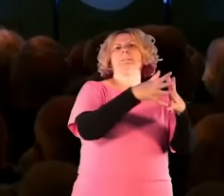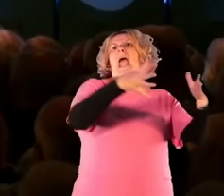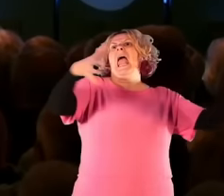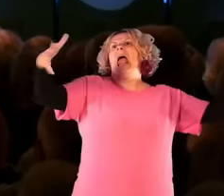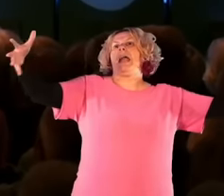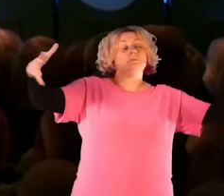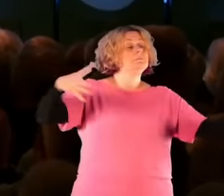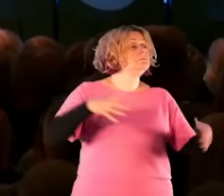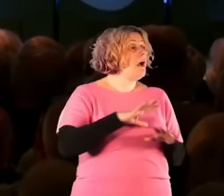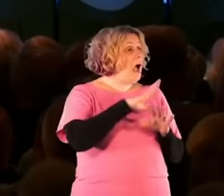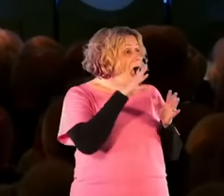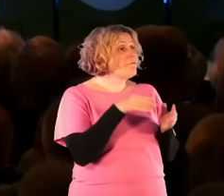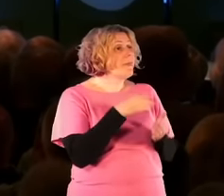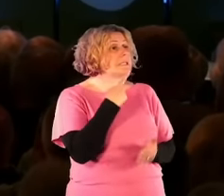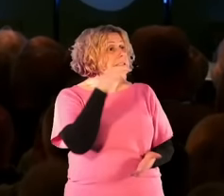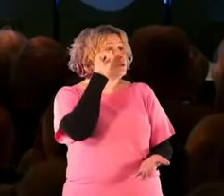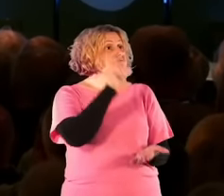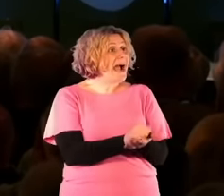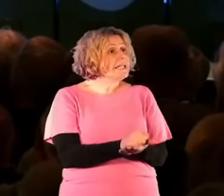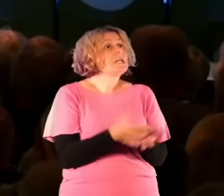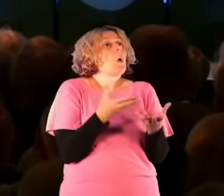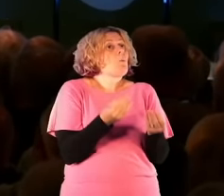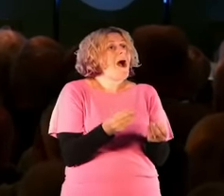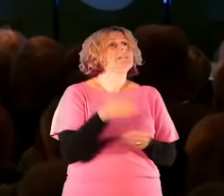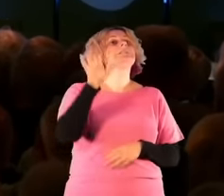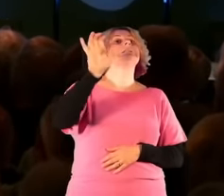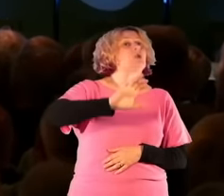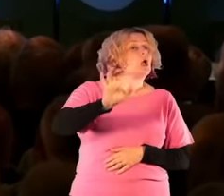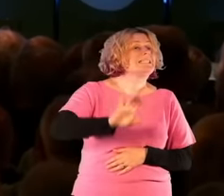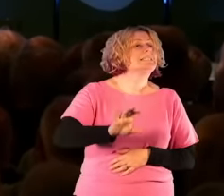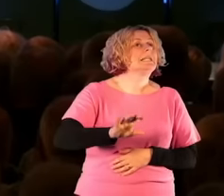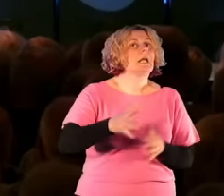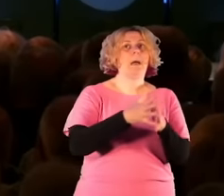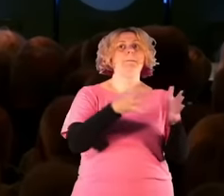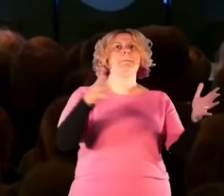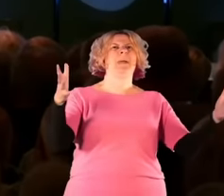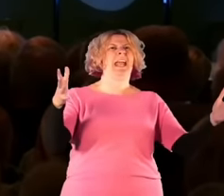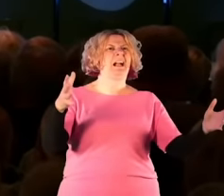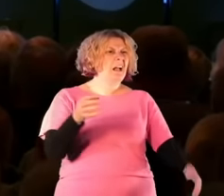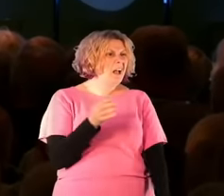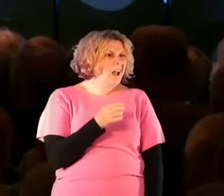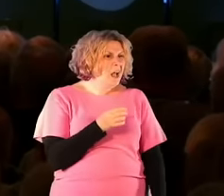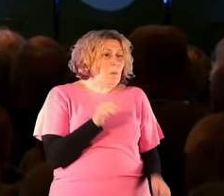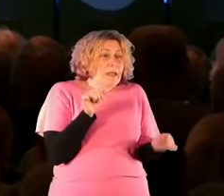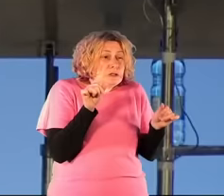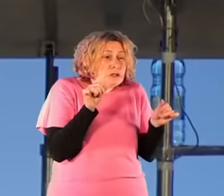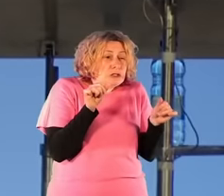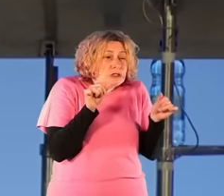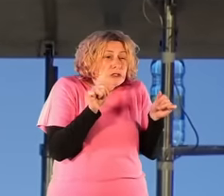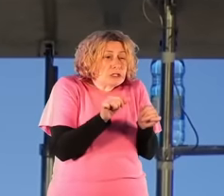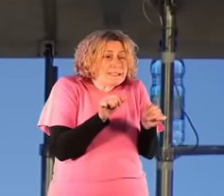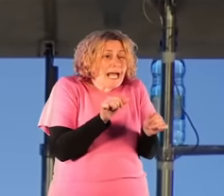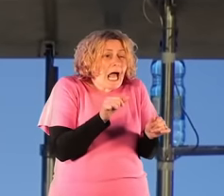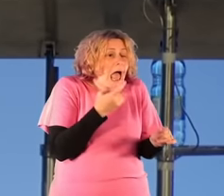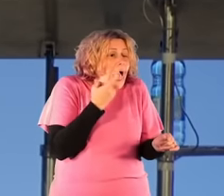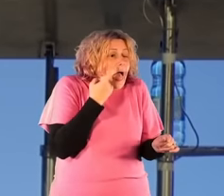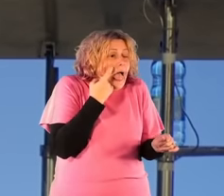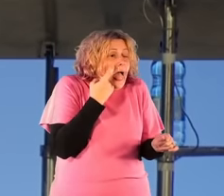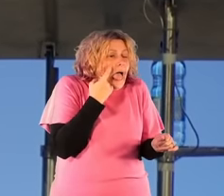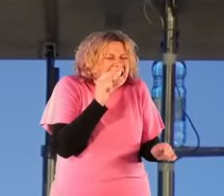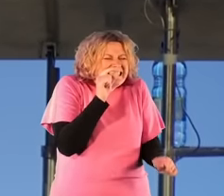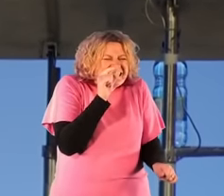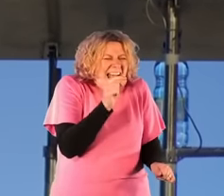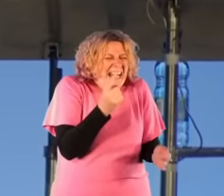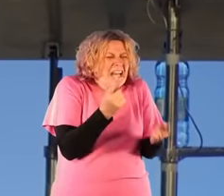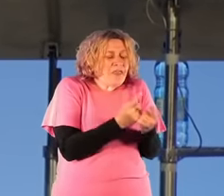says is correct. It is wet and it is salty and it is big. But that's just a tiny taste of what it is.